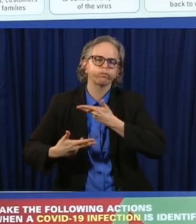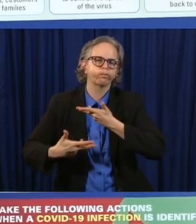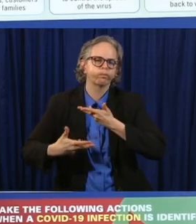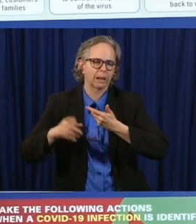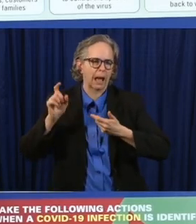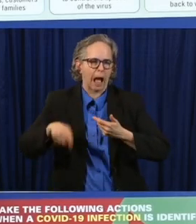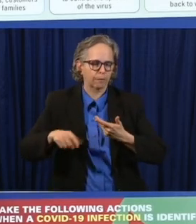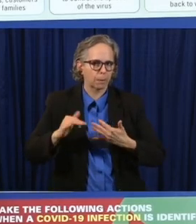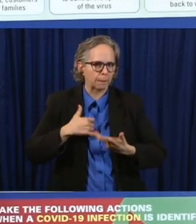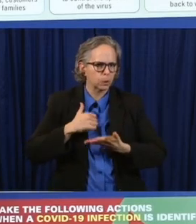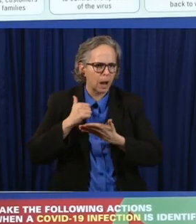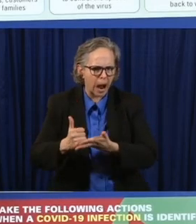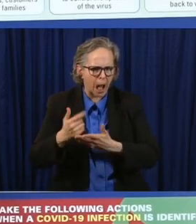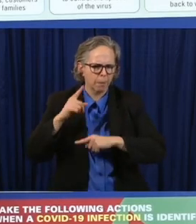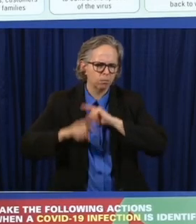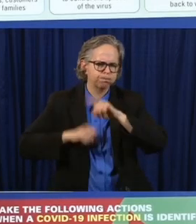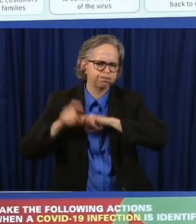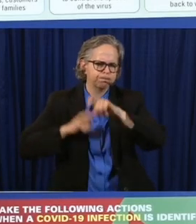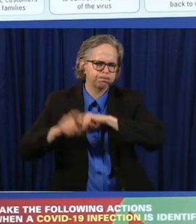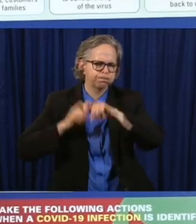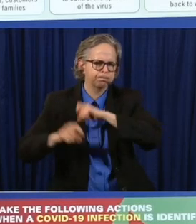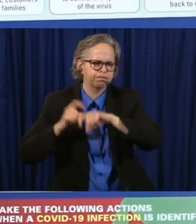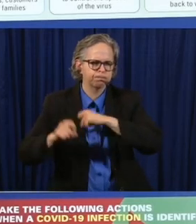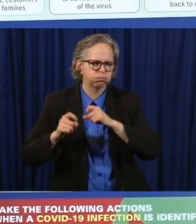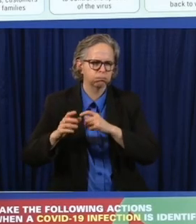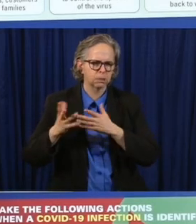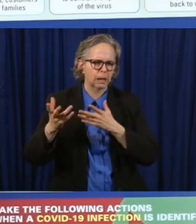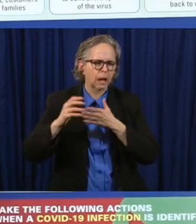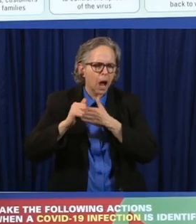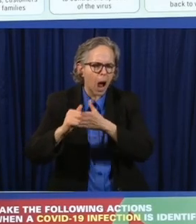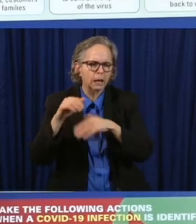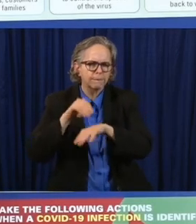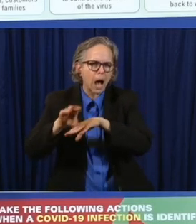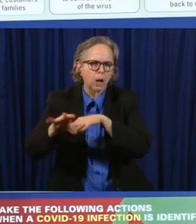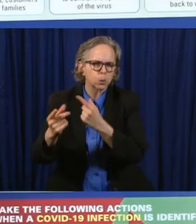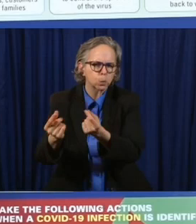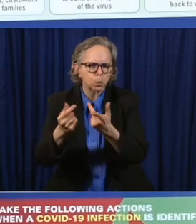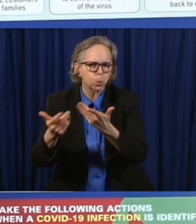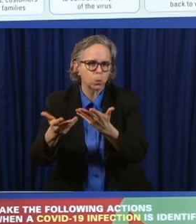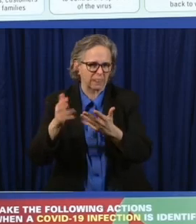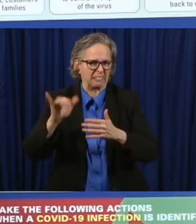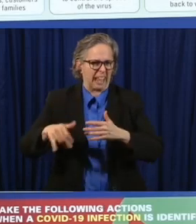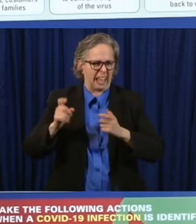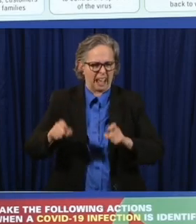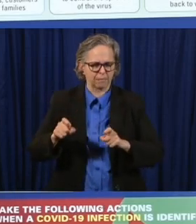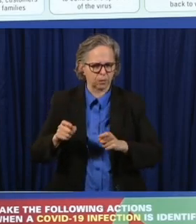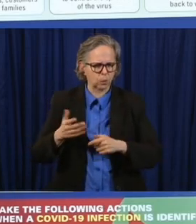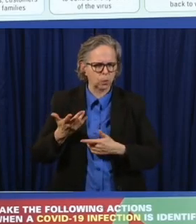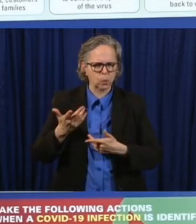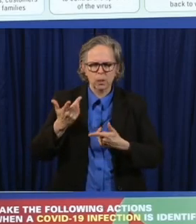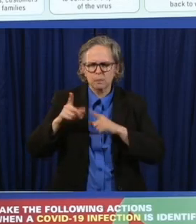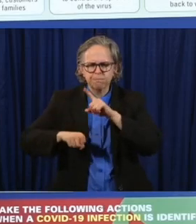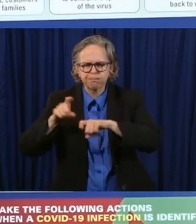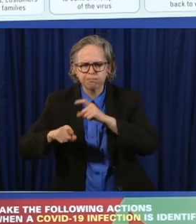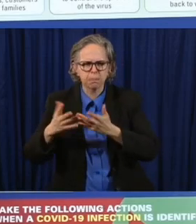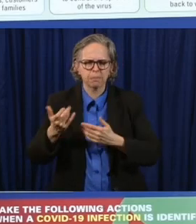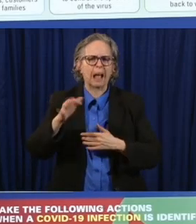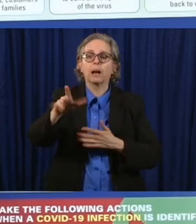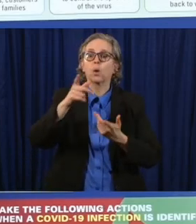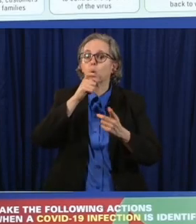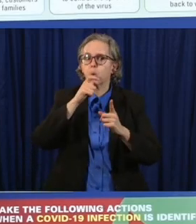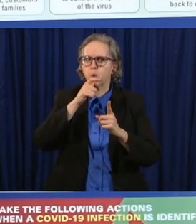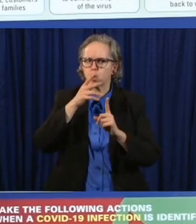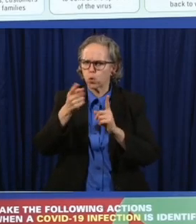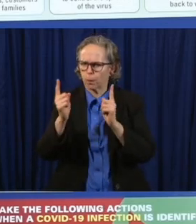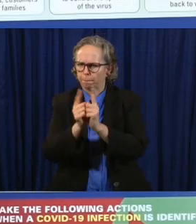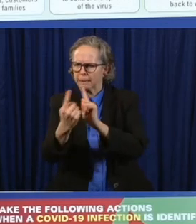them, to guide them, and also to find out from them, who they may have been in contact